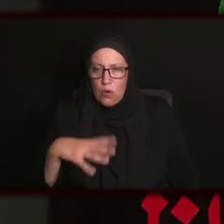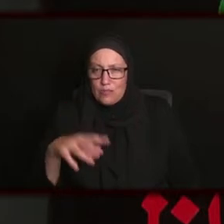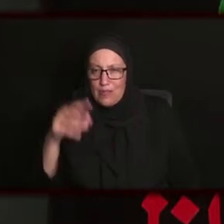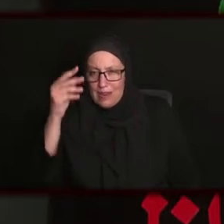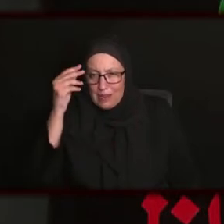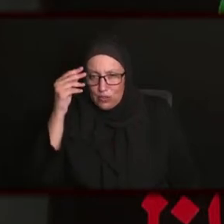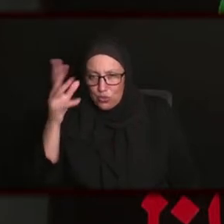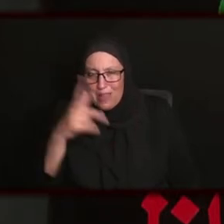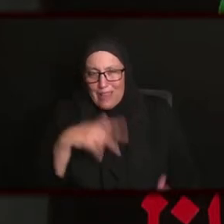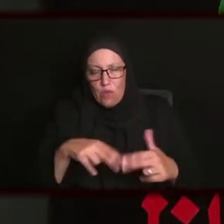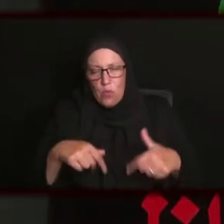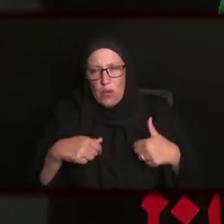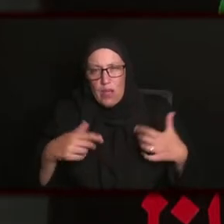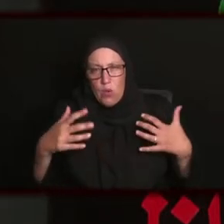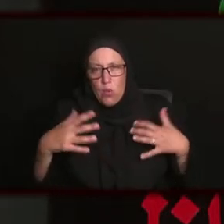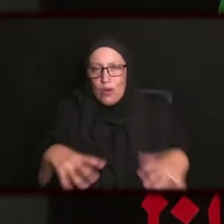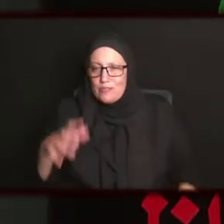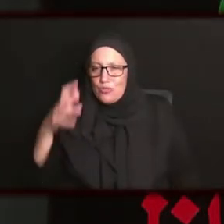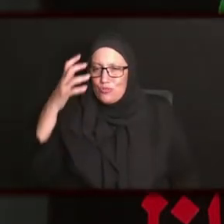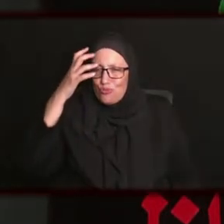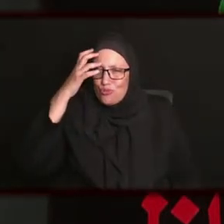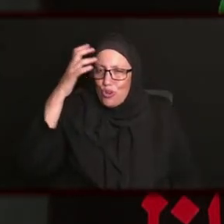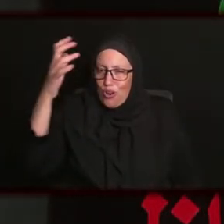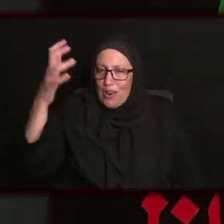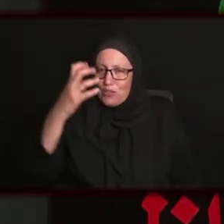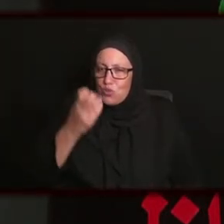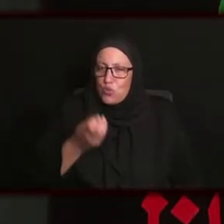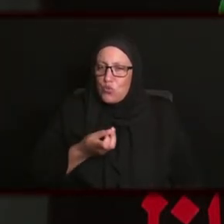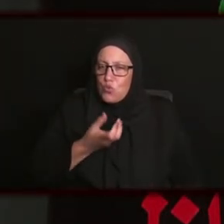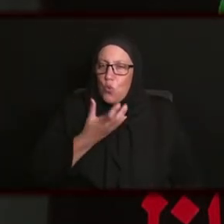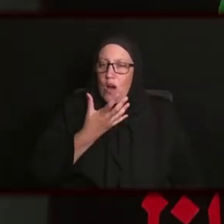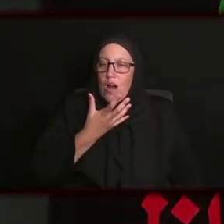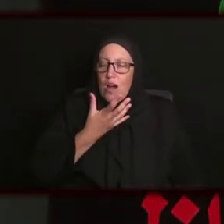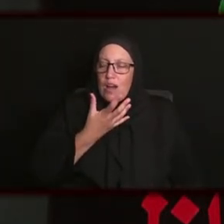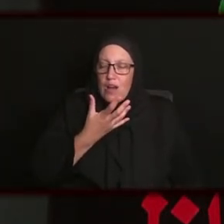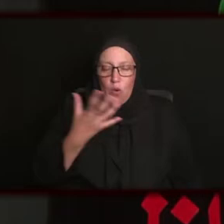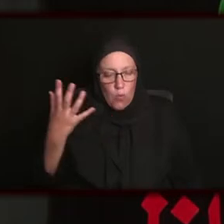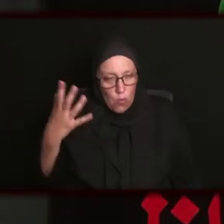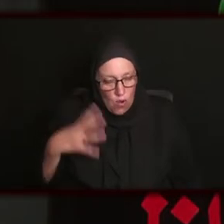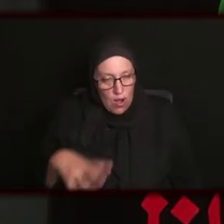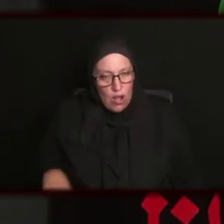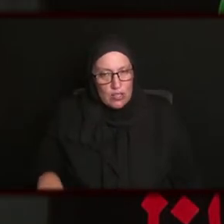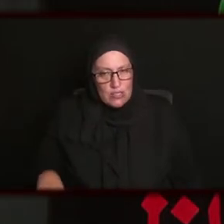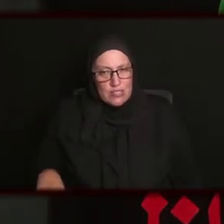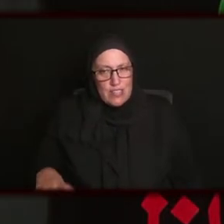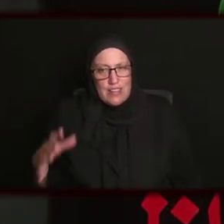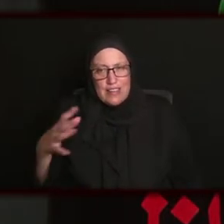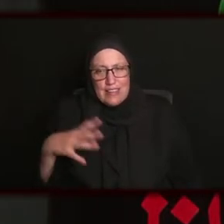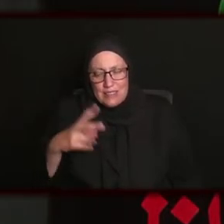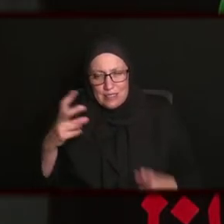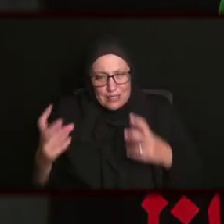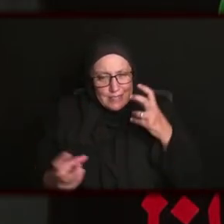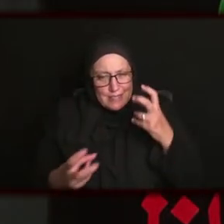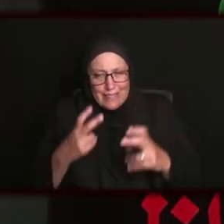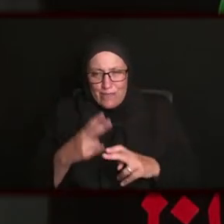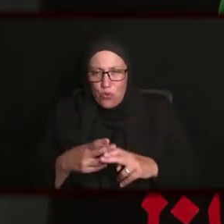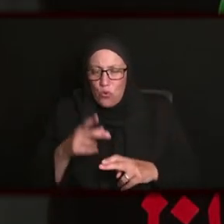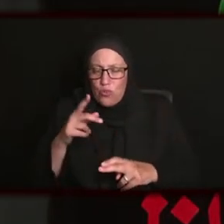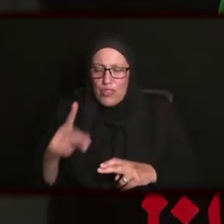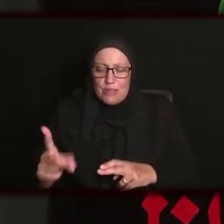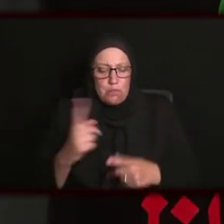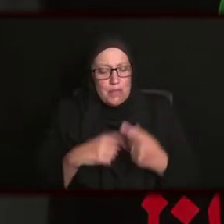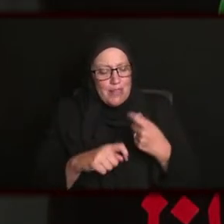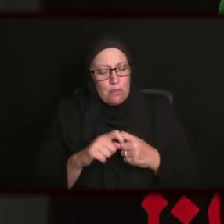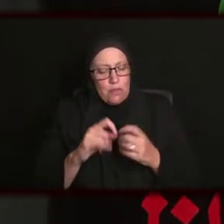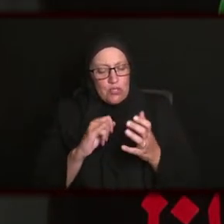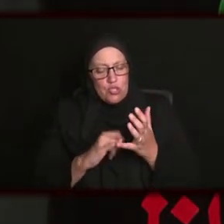of knowledge and nur, then we need to seek this ubudiyyah, this servitude to